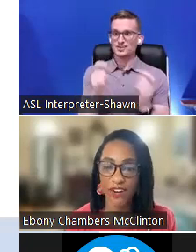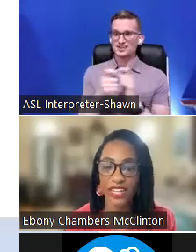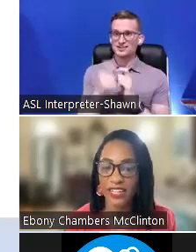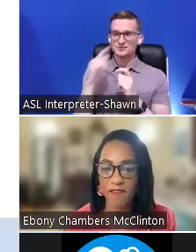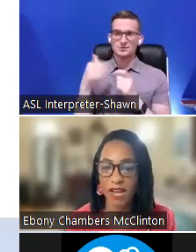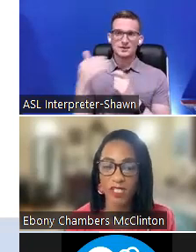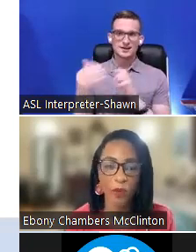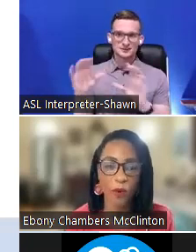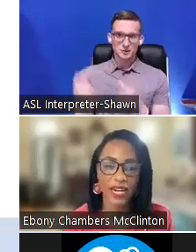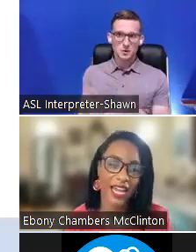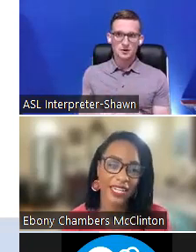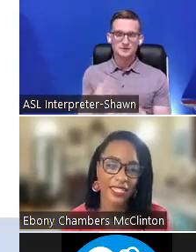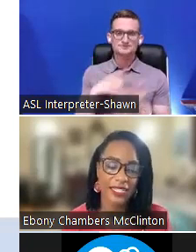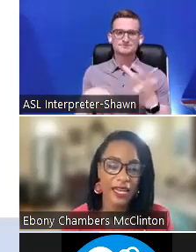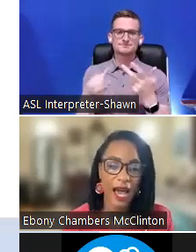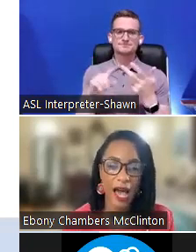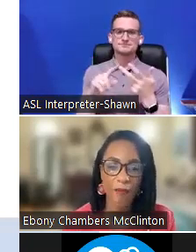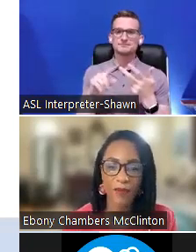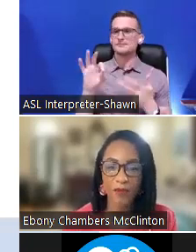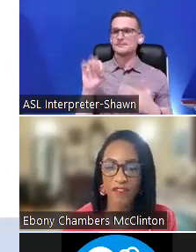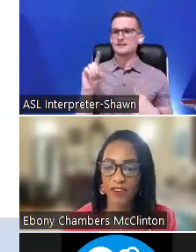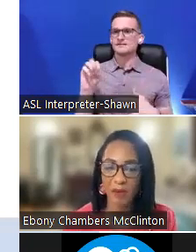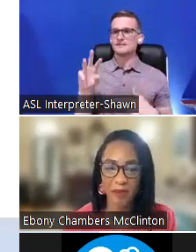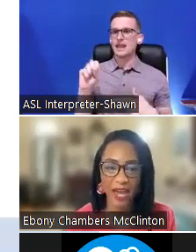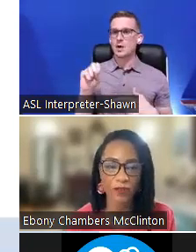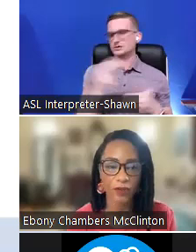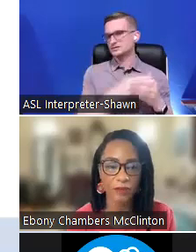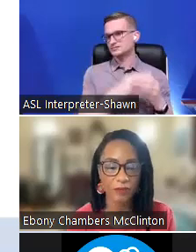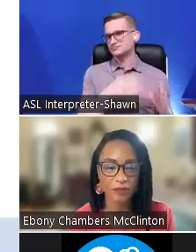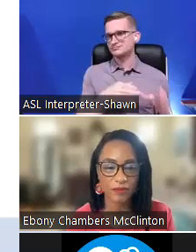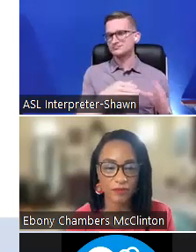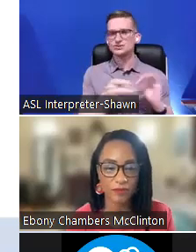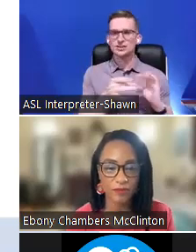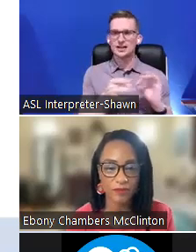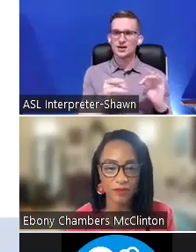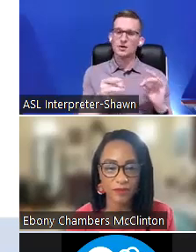just sharing that they found support and guidance to be very impactful.